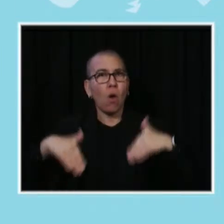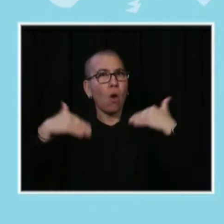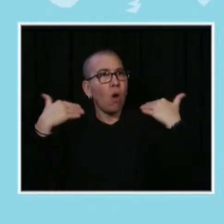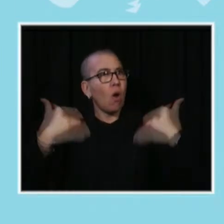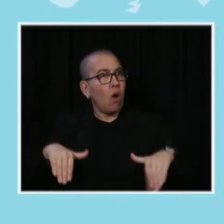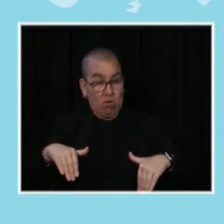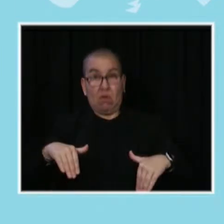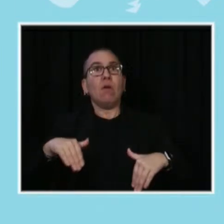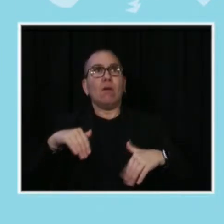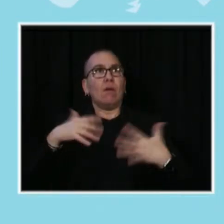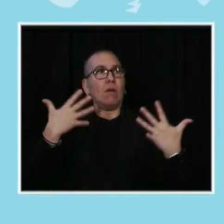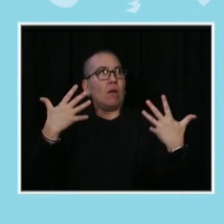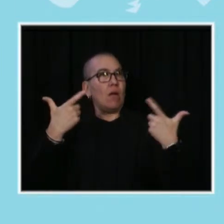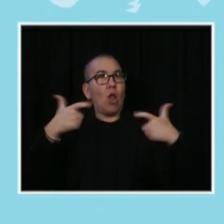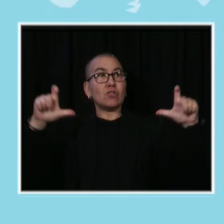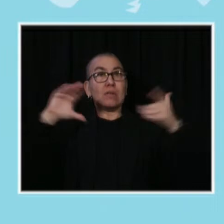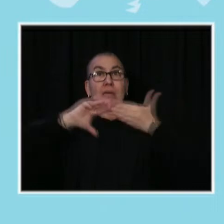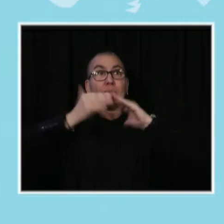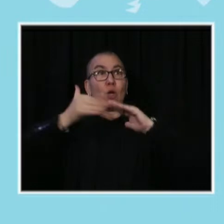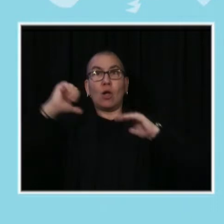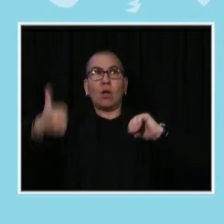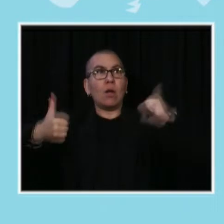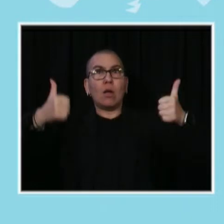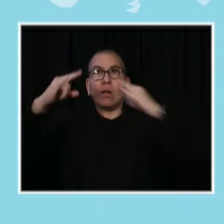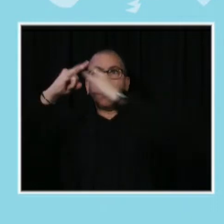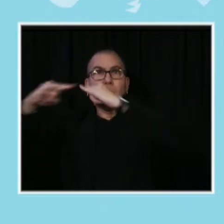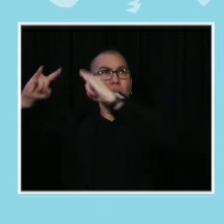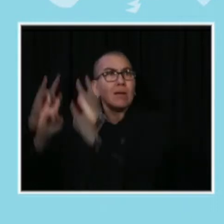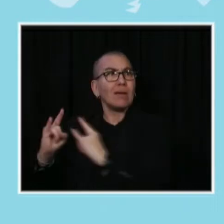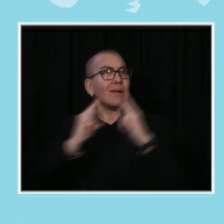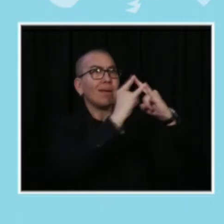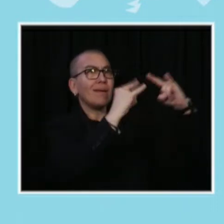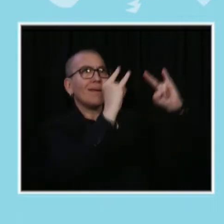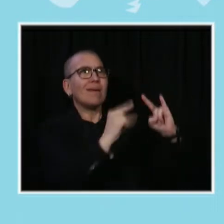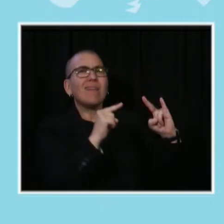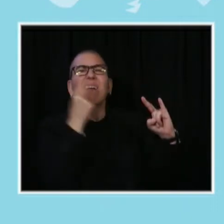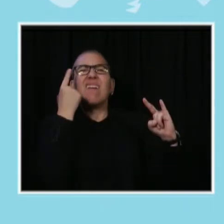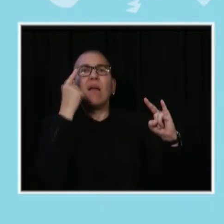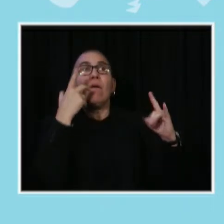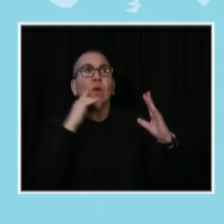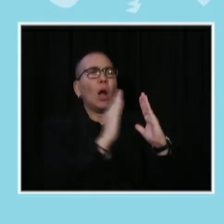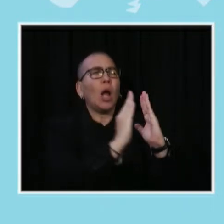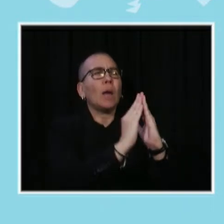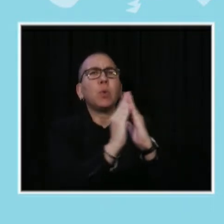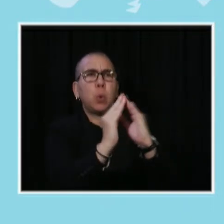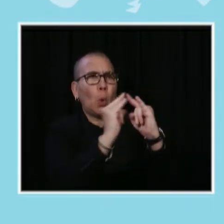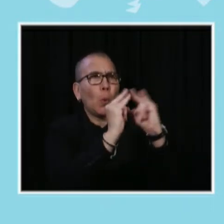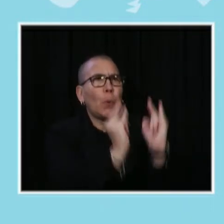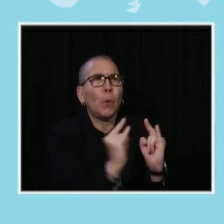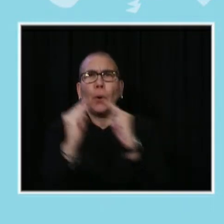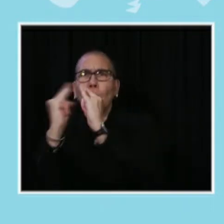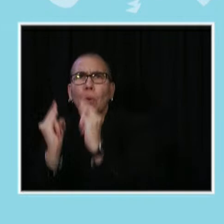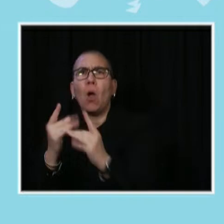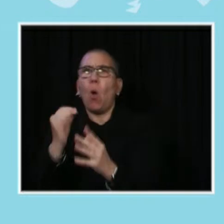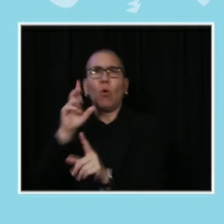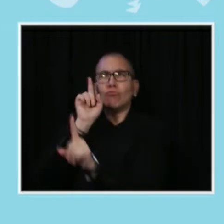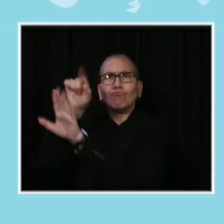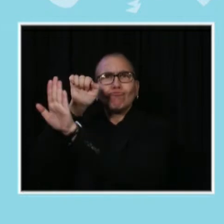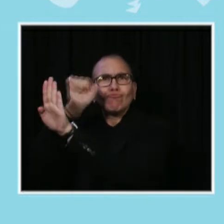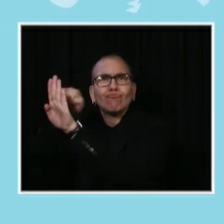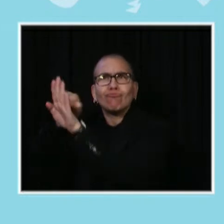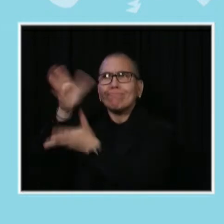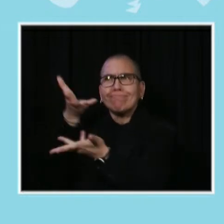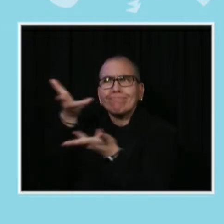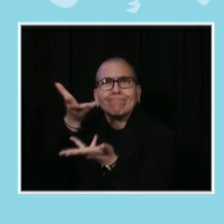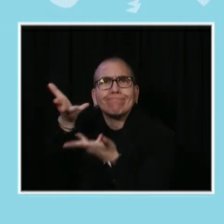large community vaccination sites to literally door to door. So now is the time for us to get there. And when it came time to trying to figure out